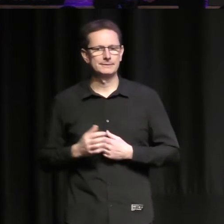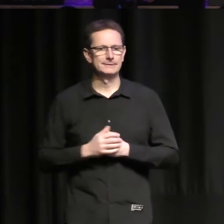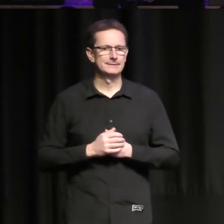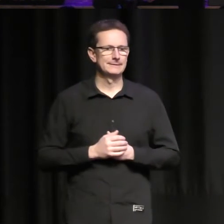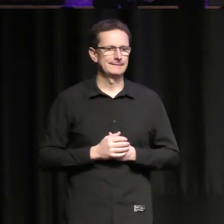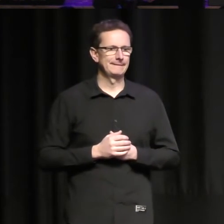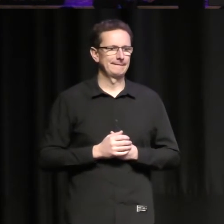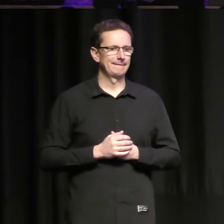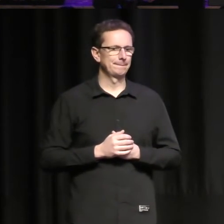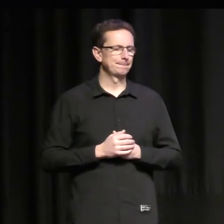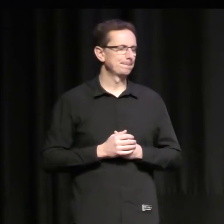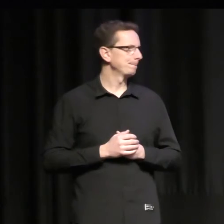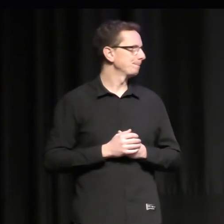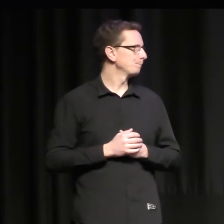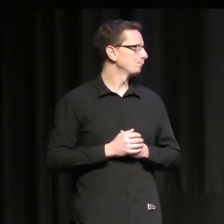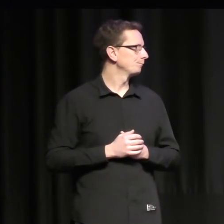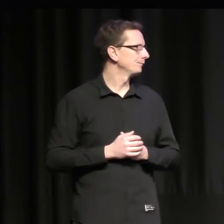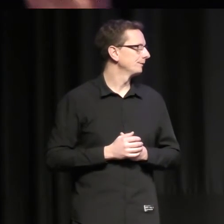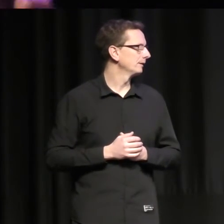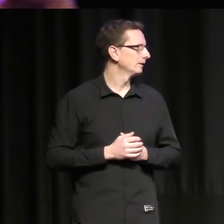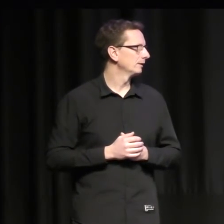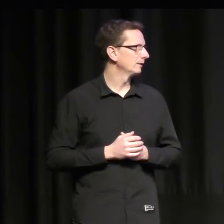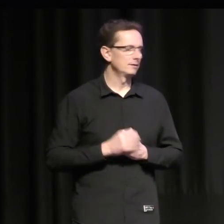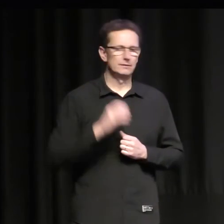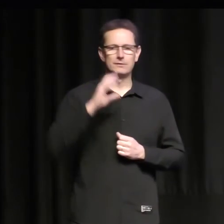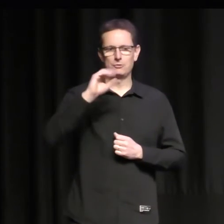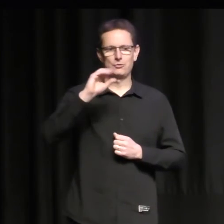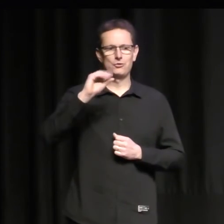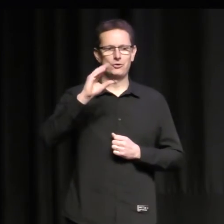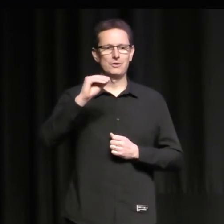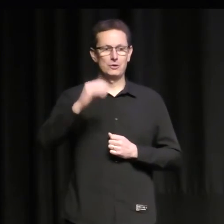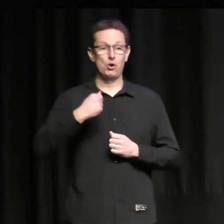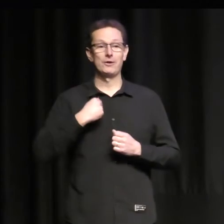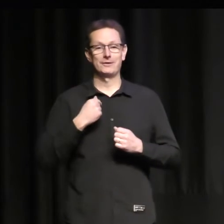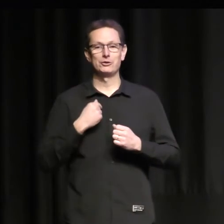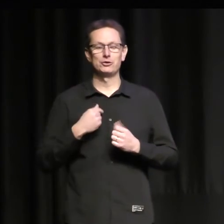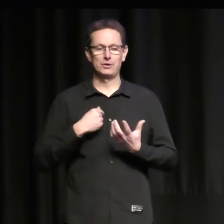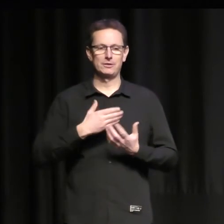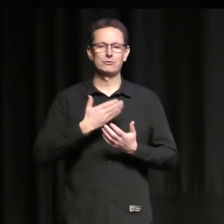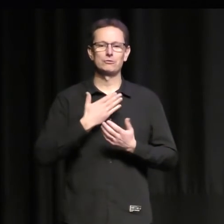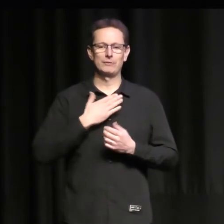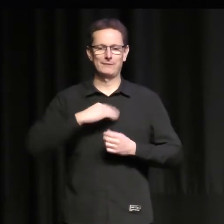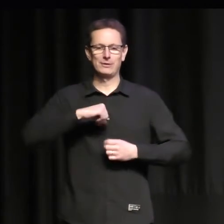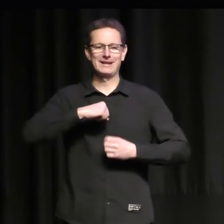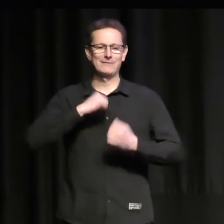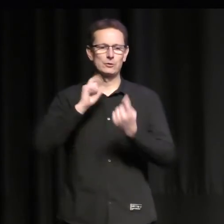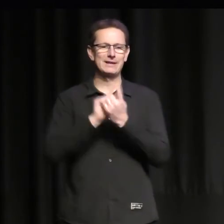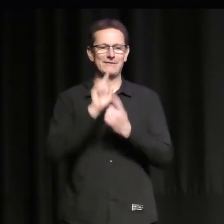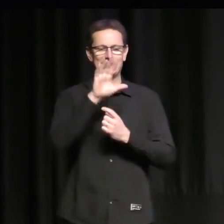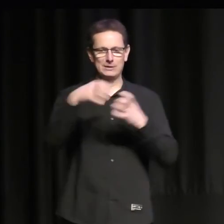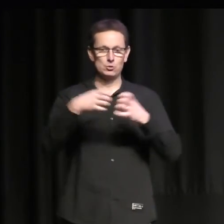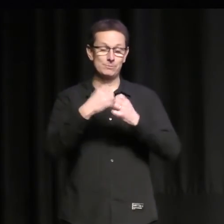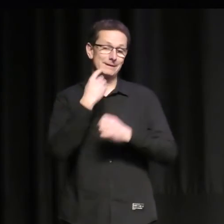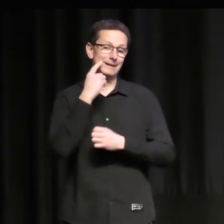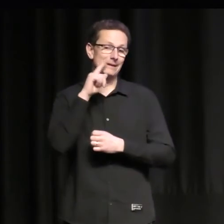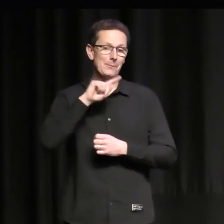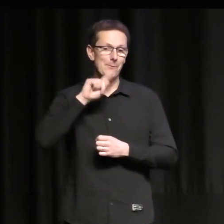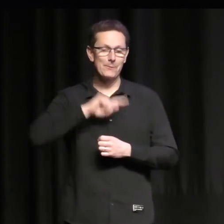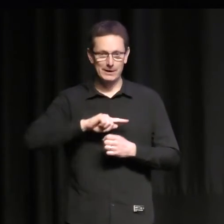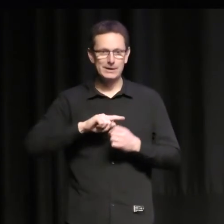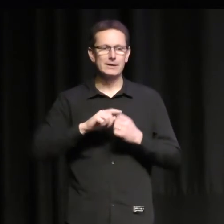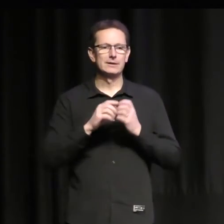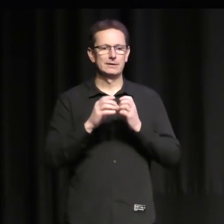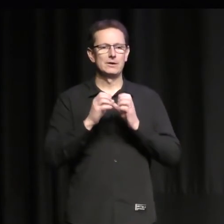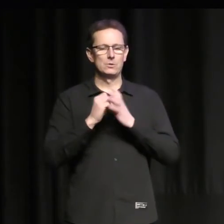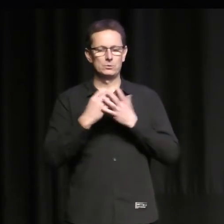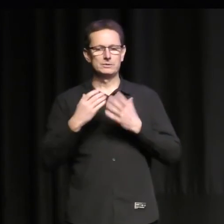Answer? Yeah. Yes. Yeah, and first of all, I enjoyed meeting your group last night, and I hope others will join you because